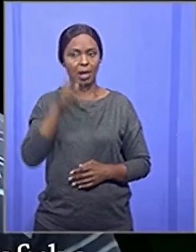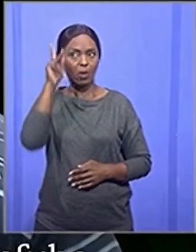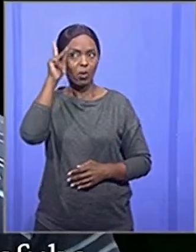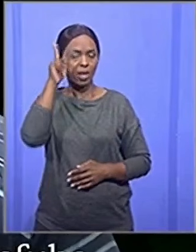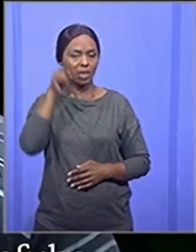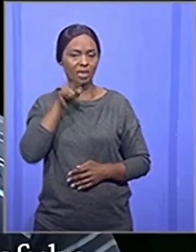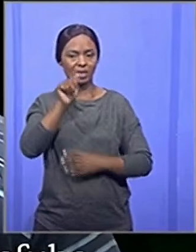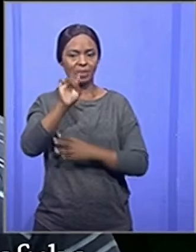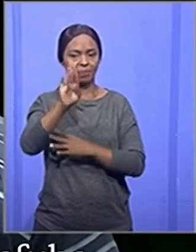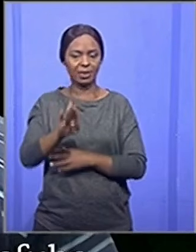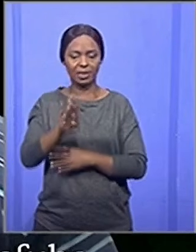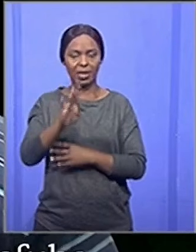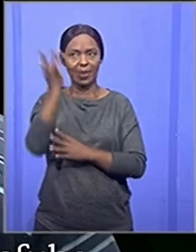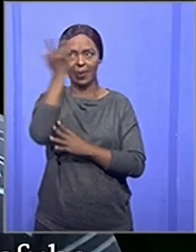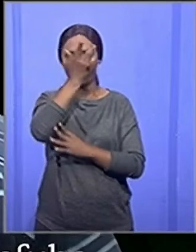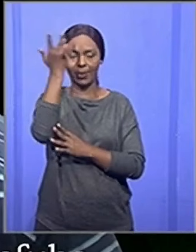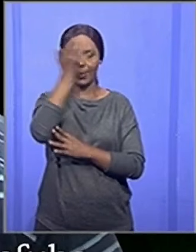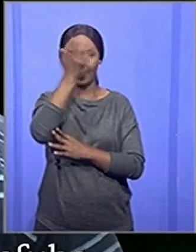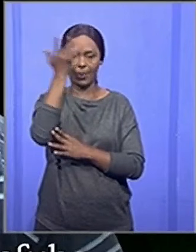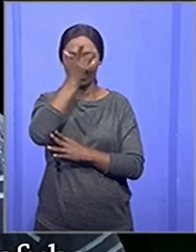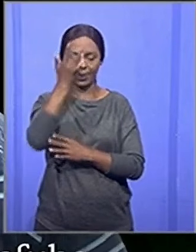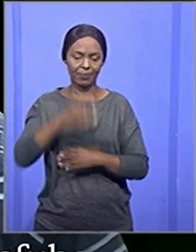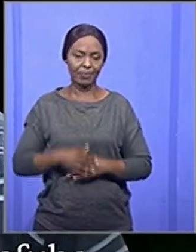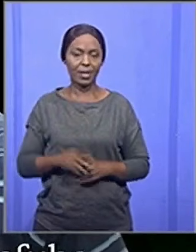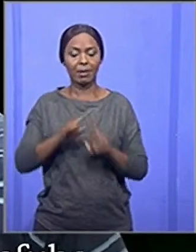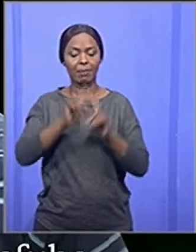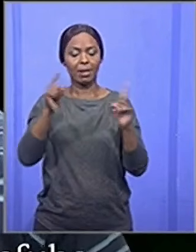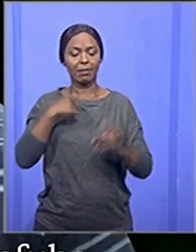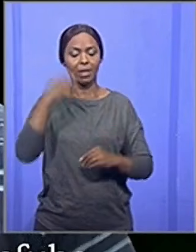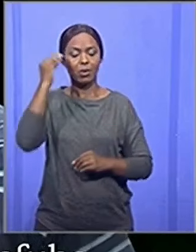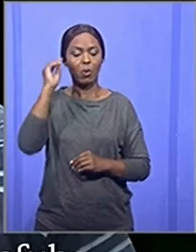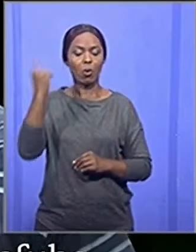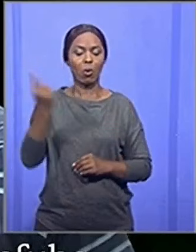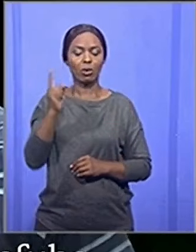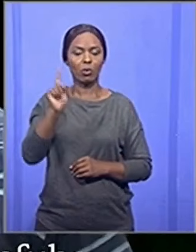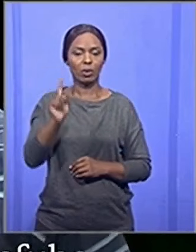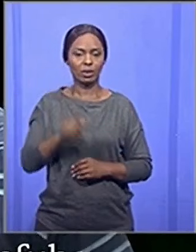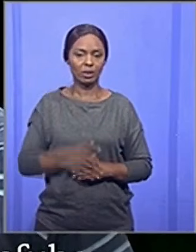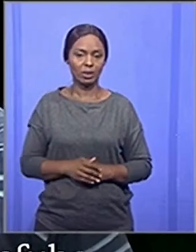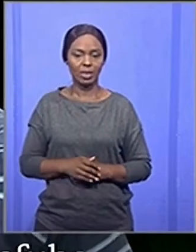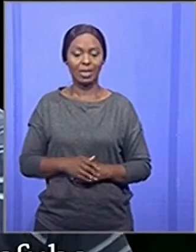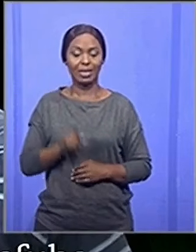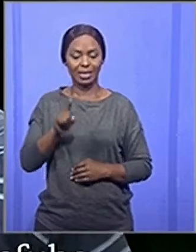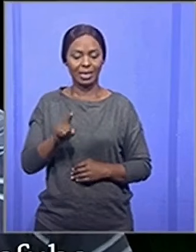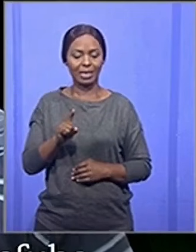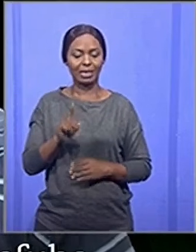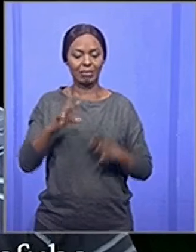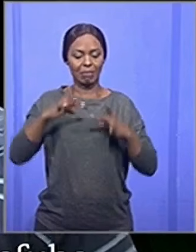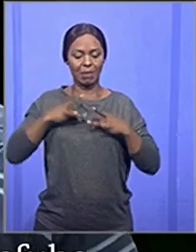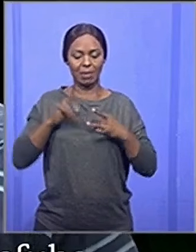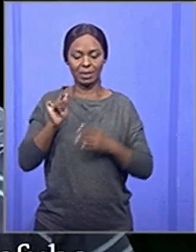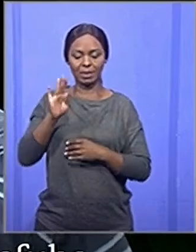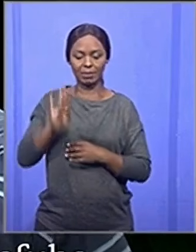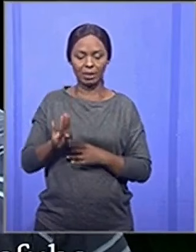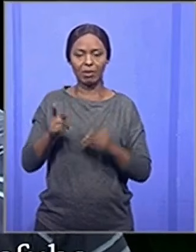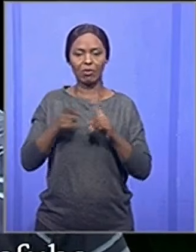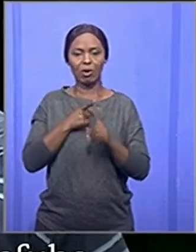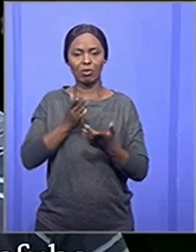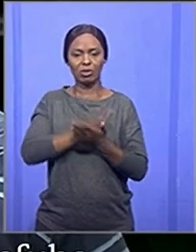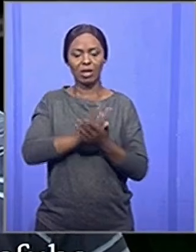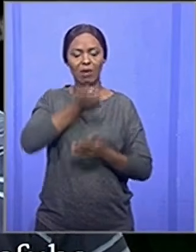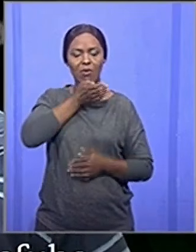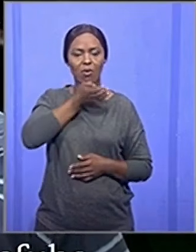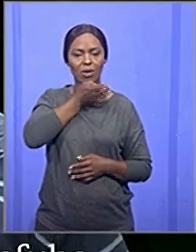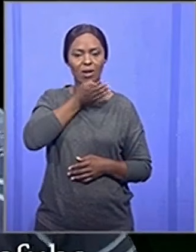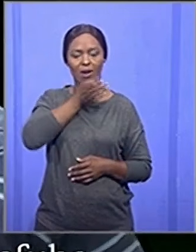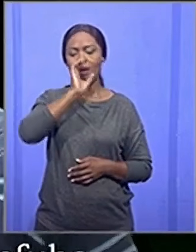I do not have much information about TB. What I know is that this disease is people who get sick mostly by sharing alcoholic